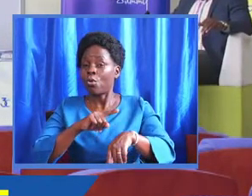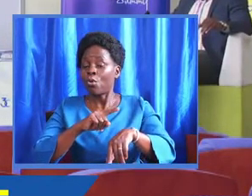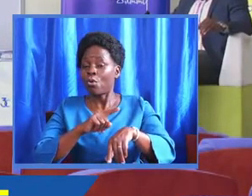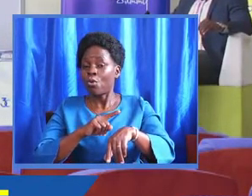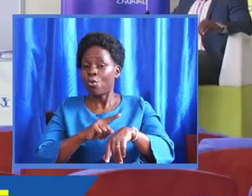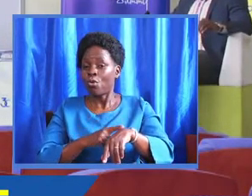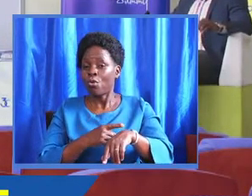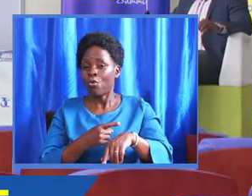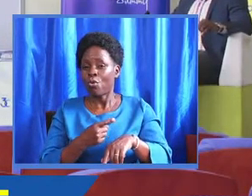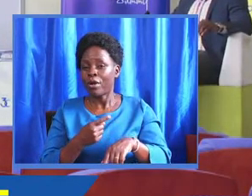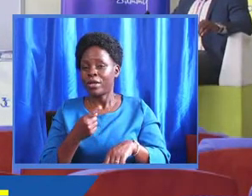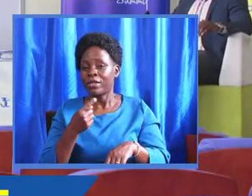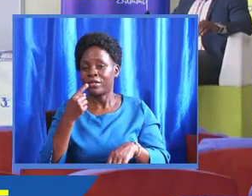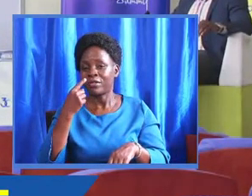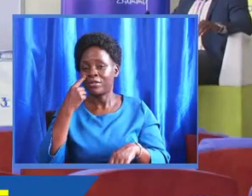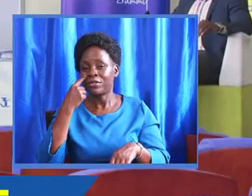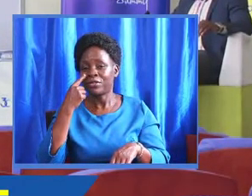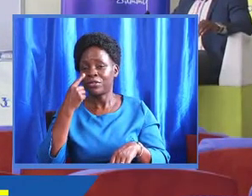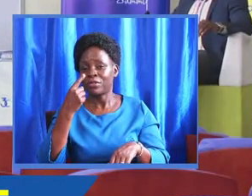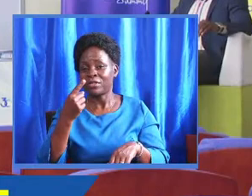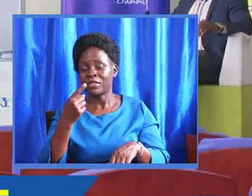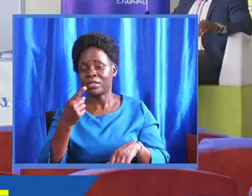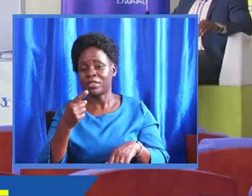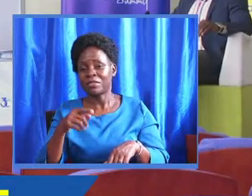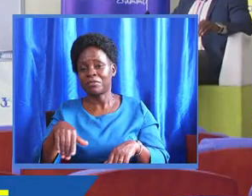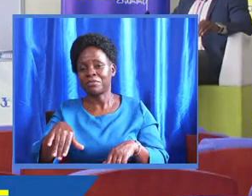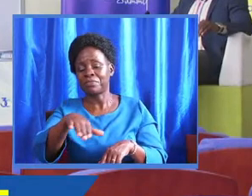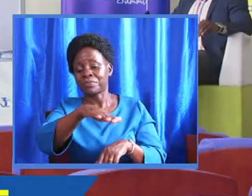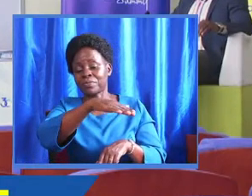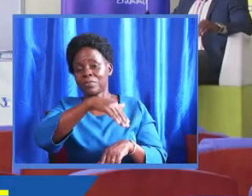when your CBD eventually is going to become